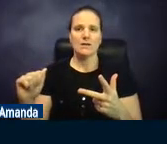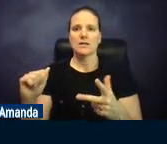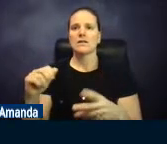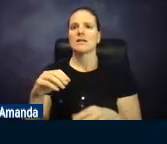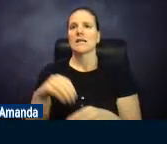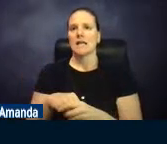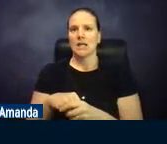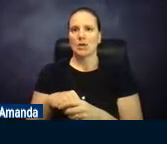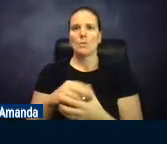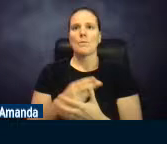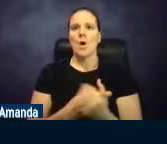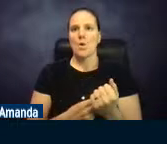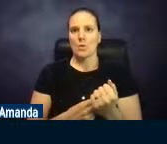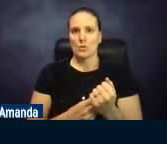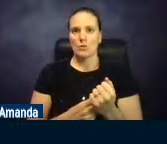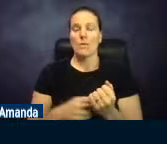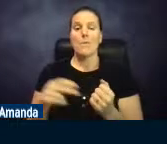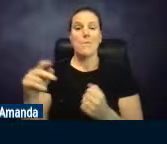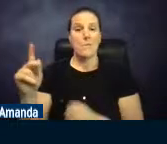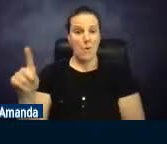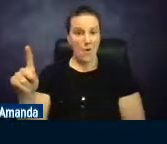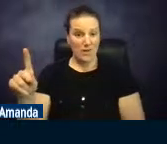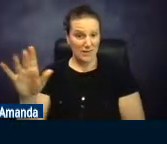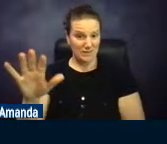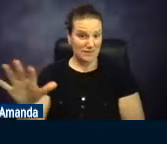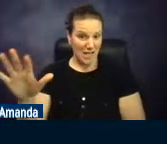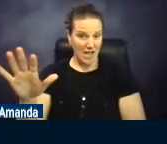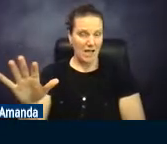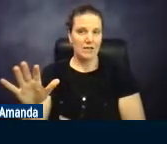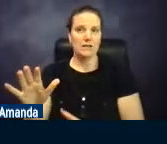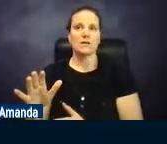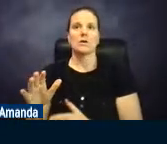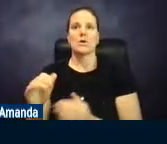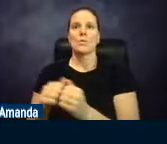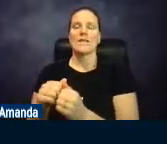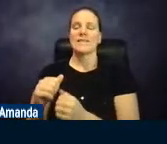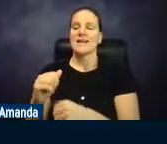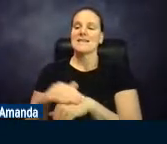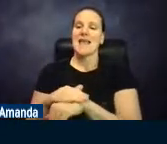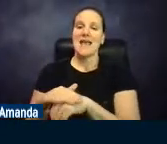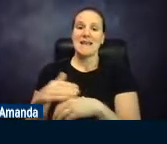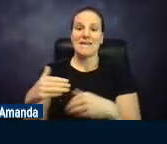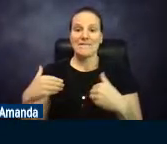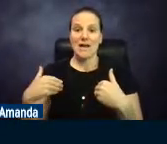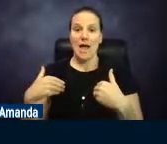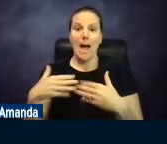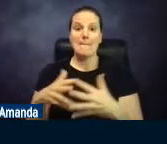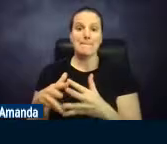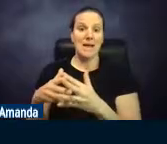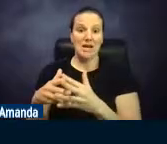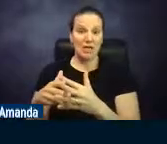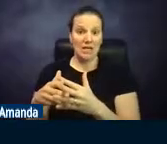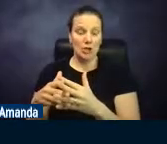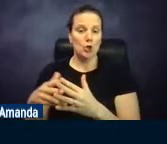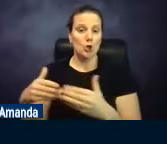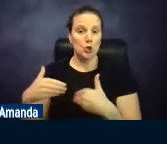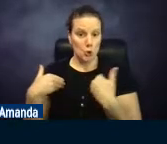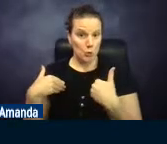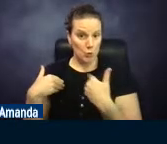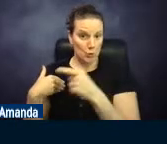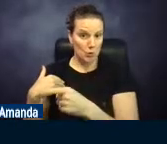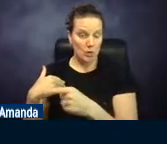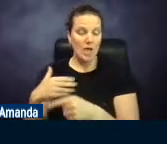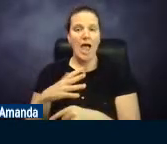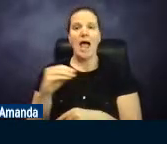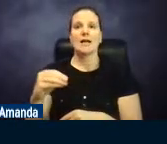both in the Portland side with Native American youth. And we also presented at the